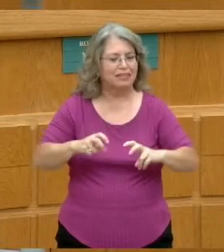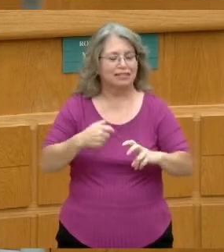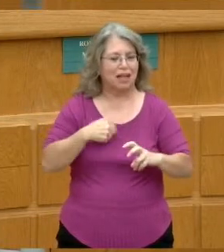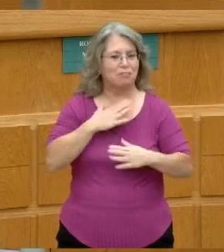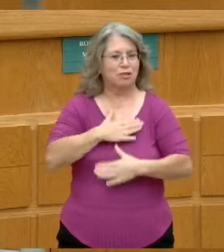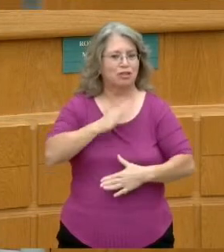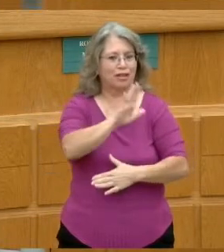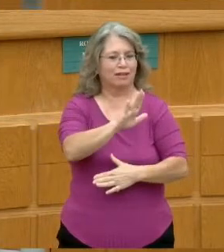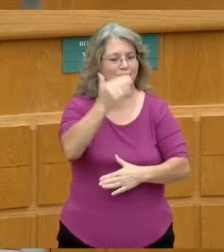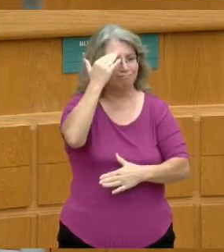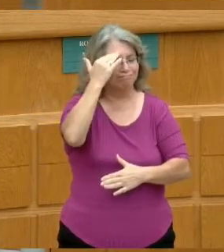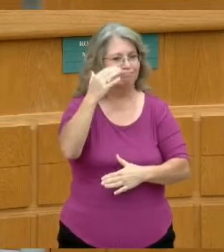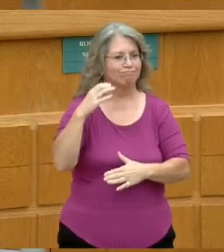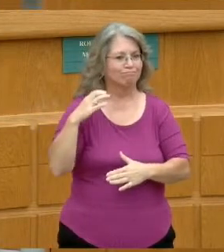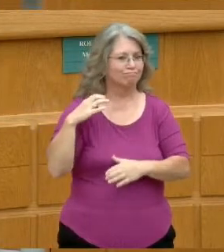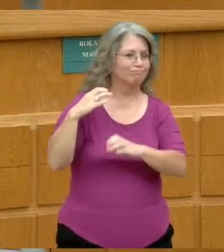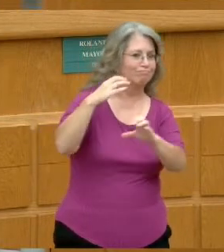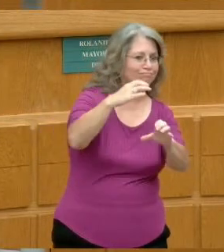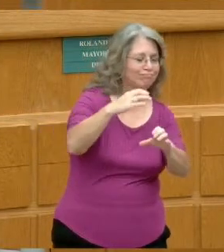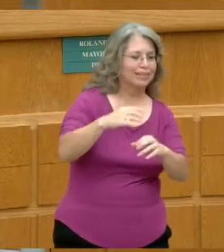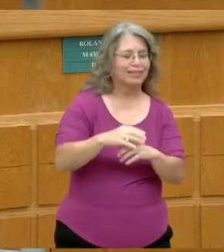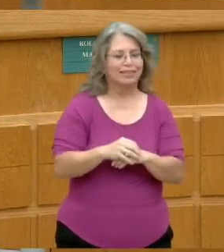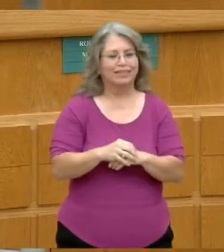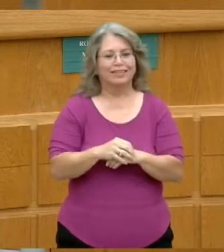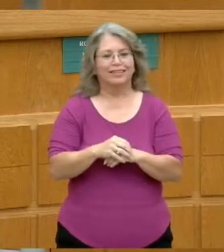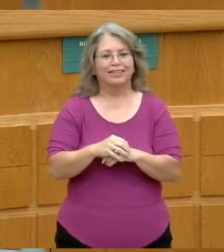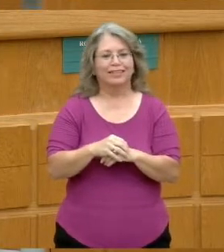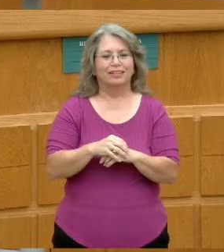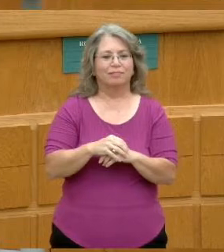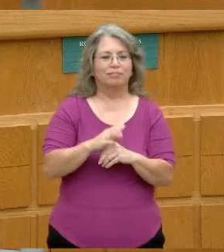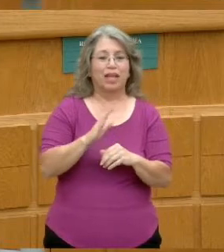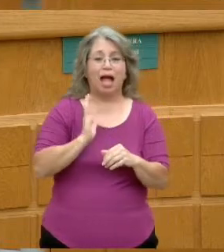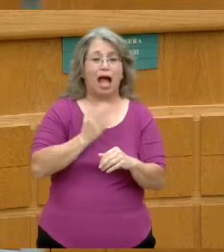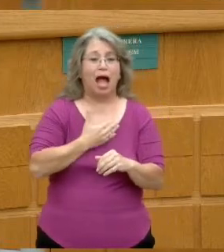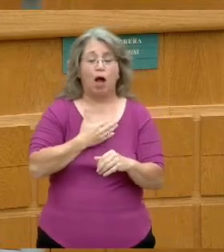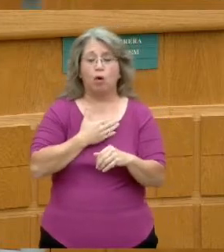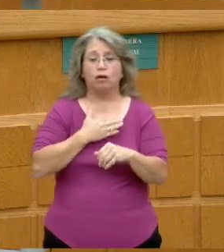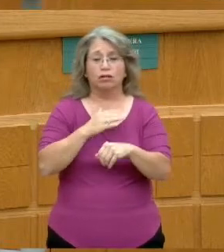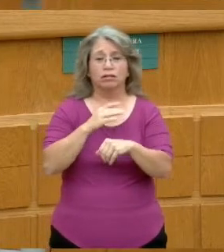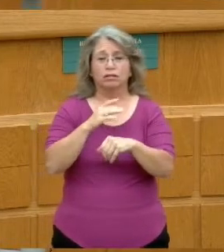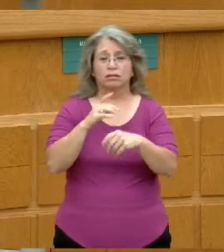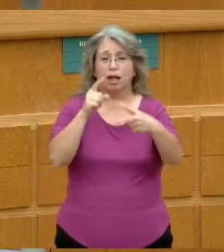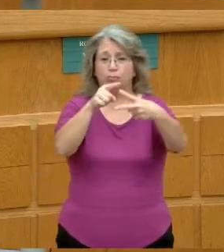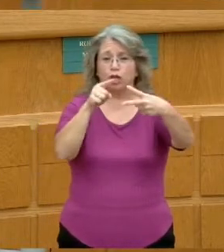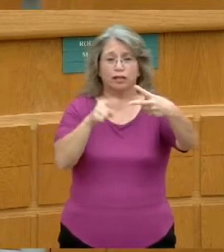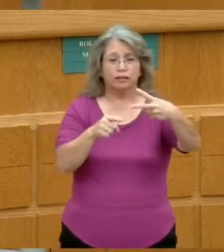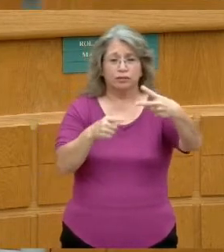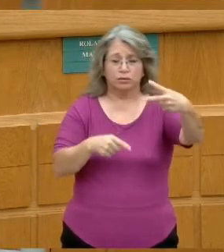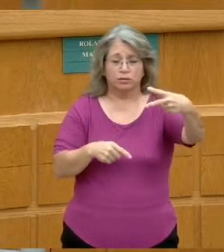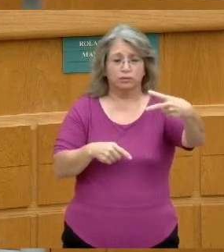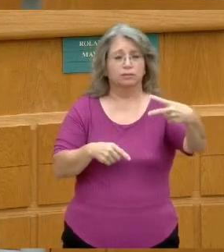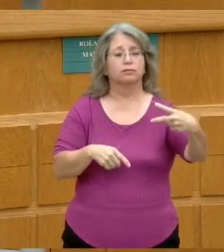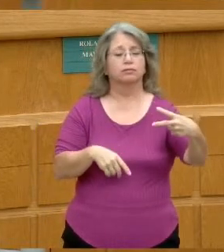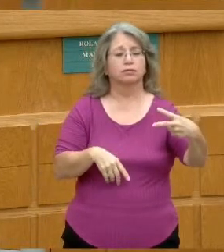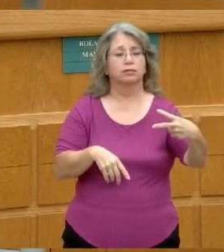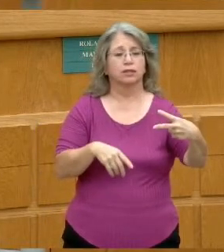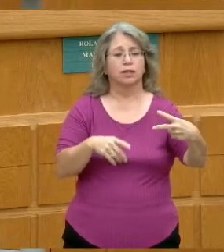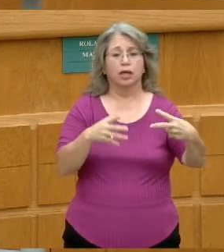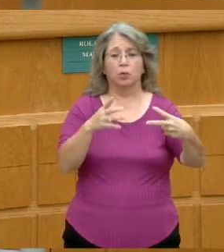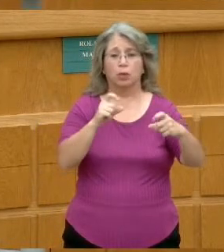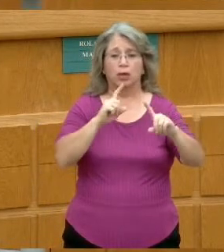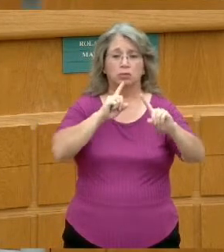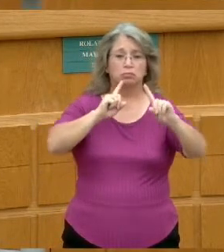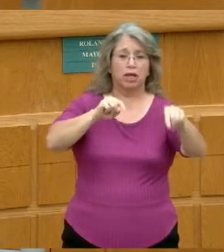to remind everybody that the objectives of the task force are twofold. First, we want to address public concerns and questions